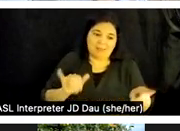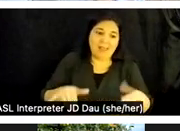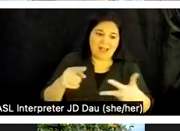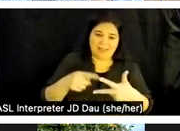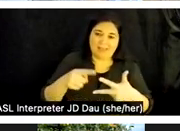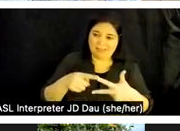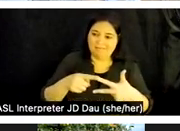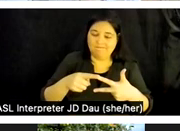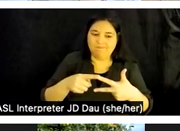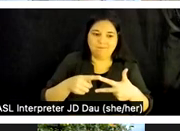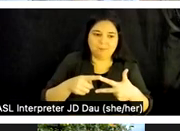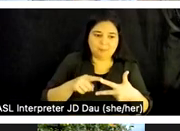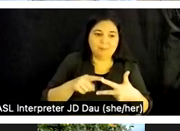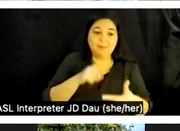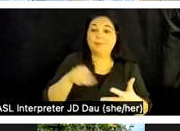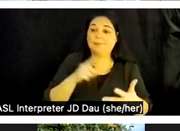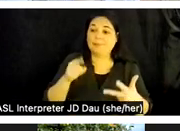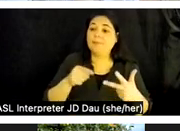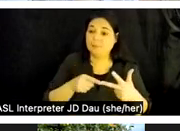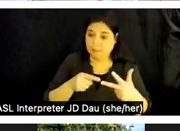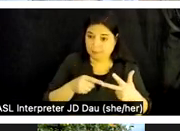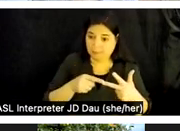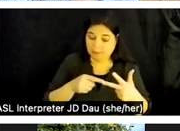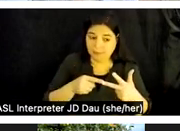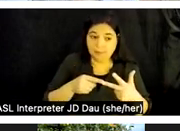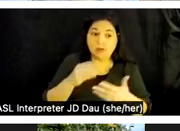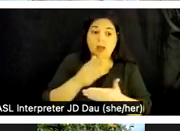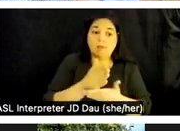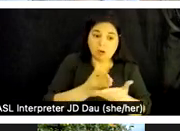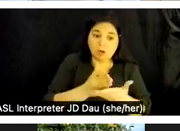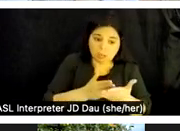covers. There are also certain affirmative